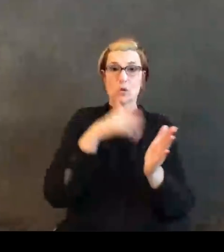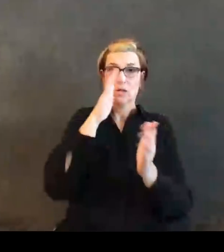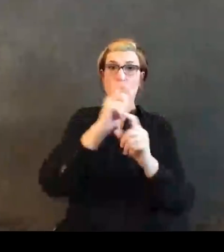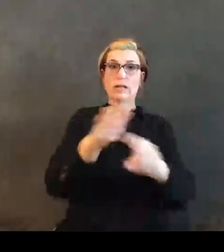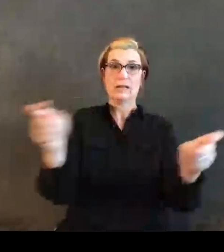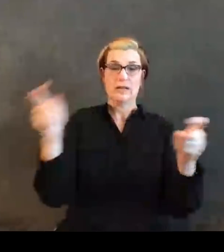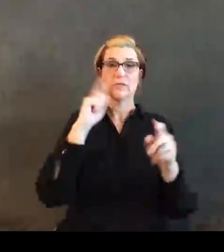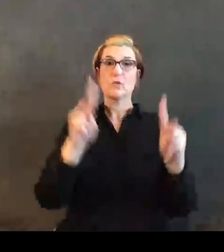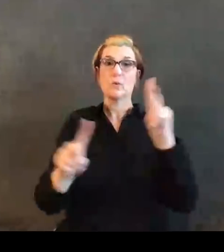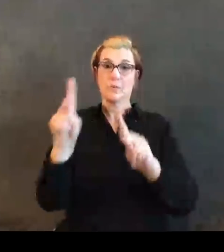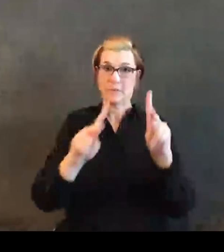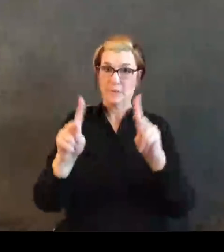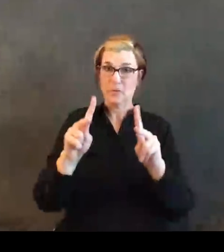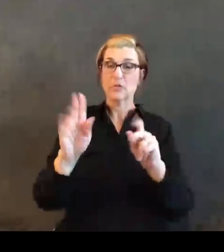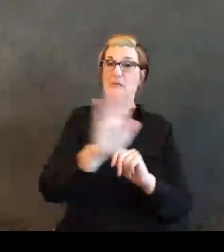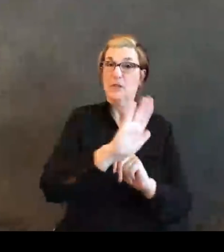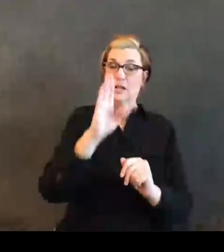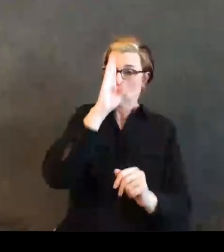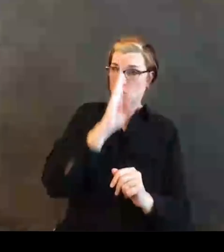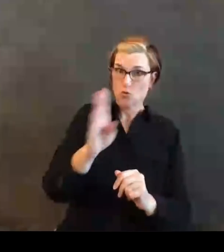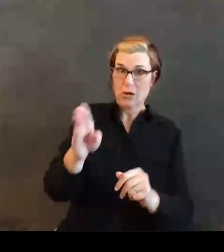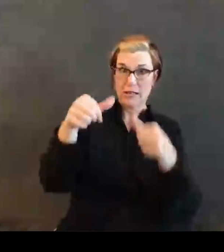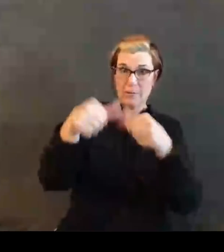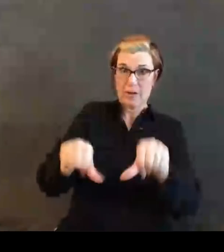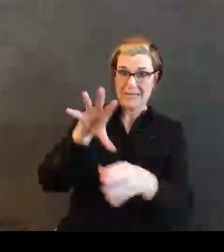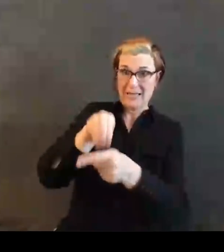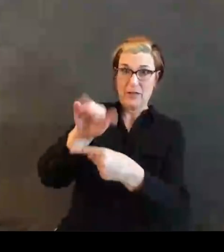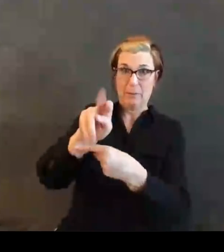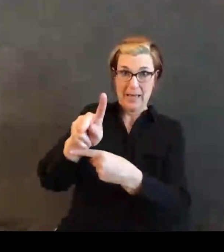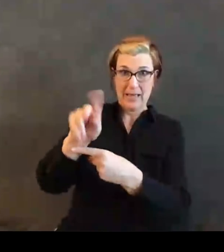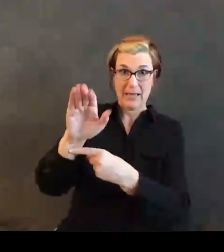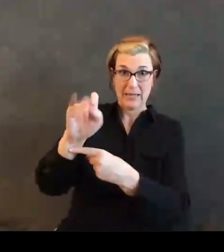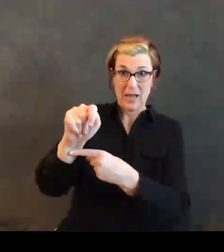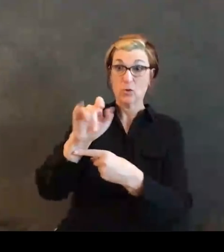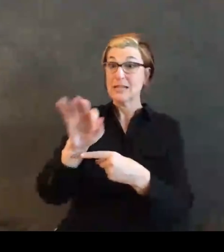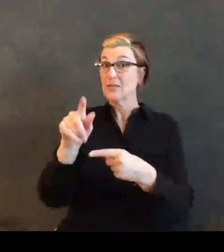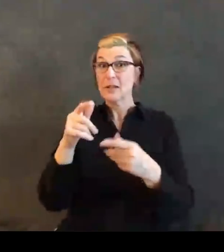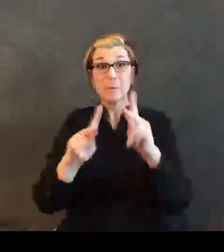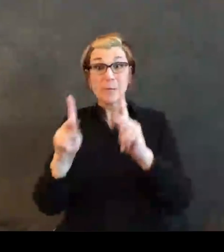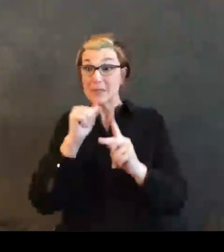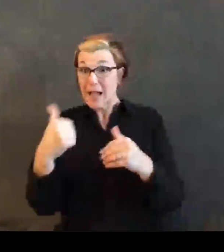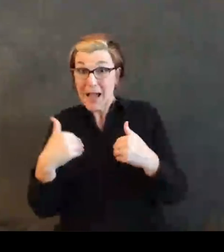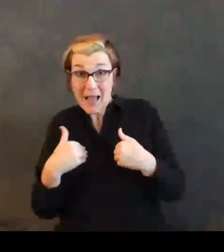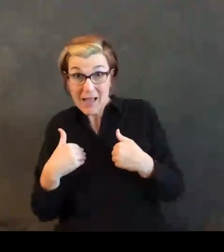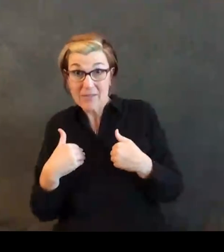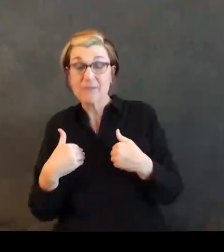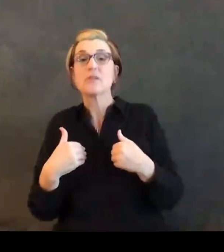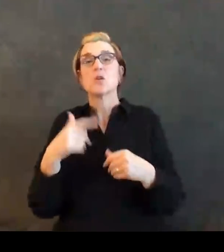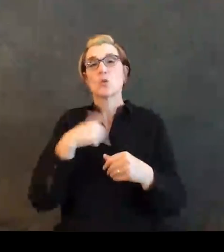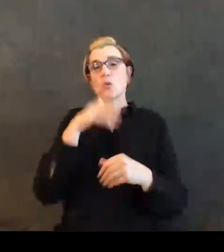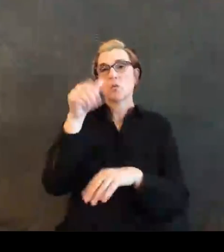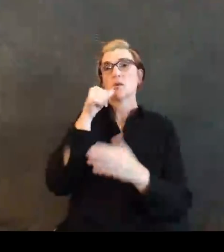people's deposit accounts. And for those that don't have it, we will be having the checks in the mail.